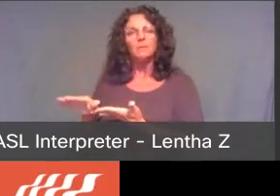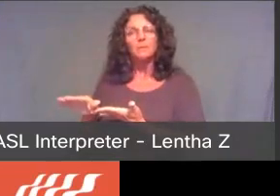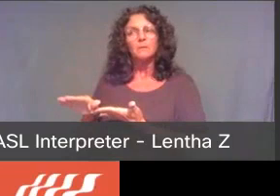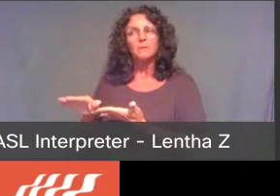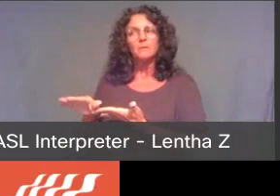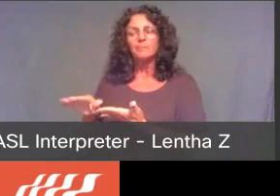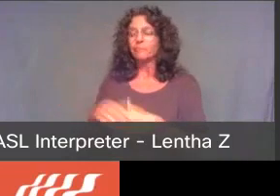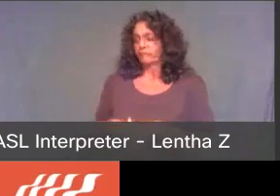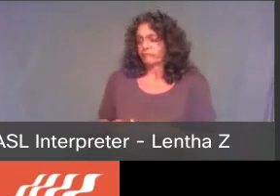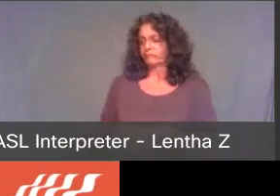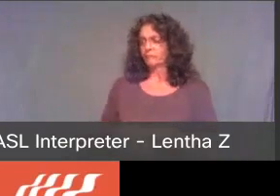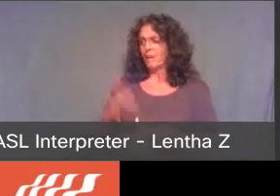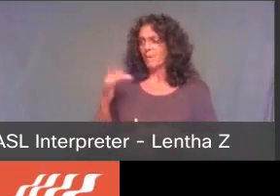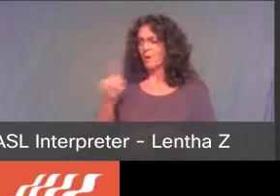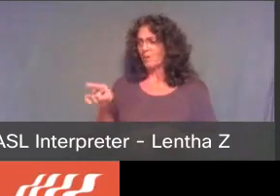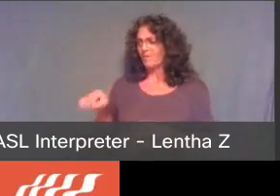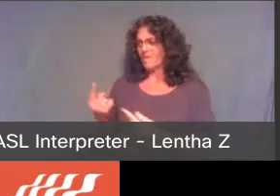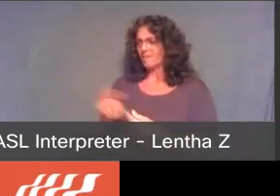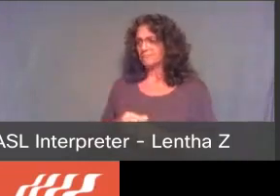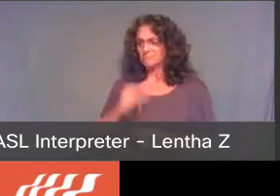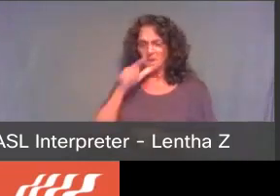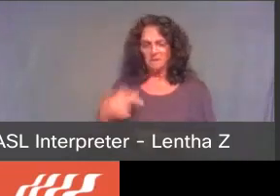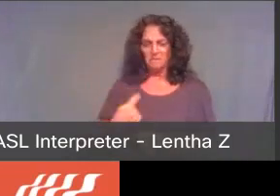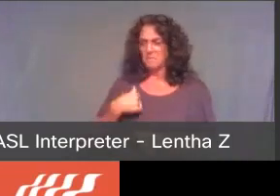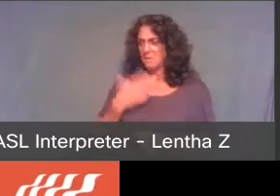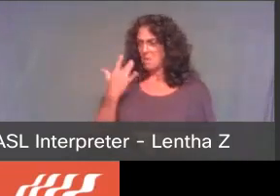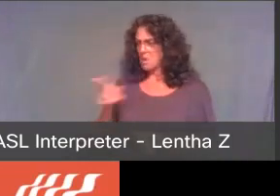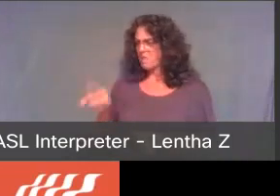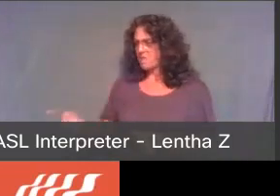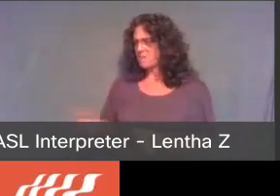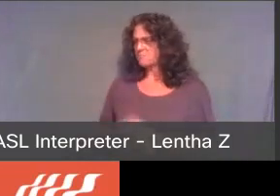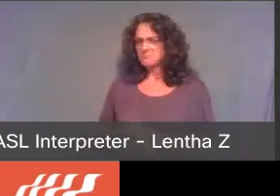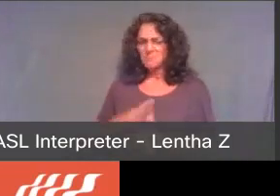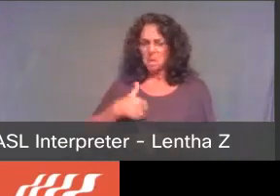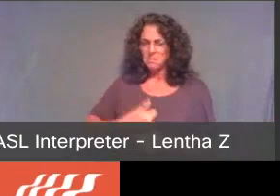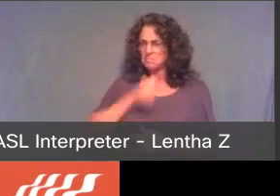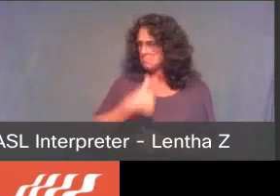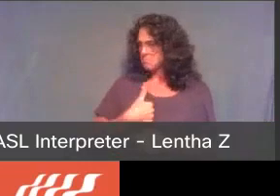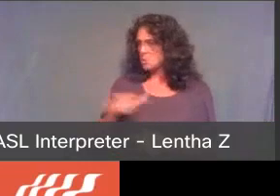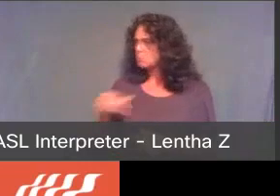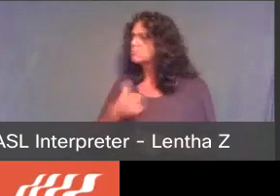that they say, well, like, why are you offended by this? That didn't offend me. Why are you offended? Why are you upset by this?